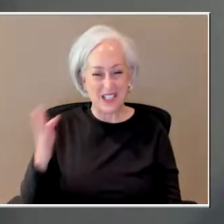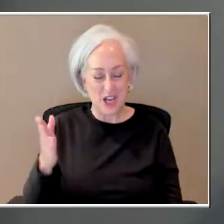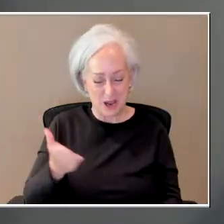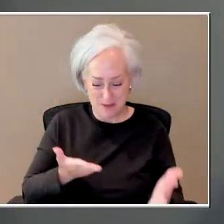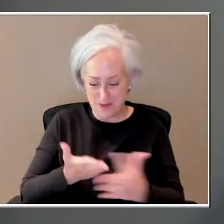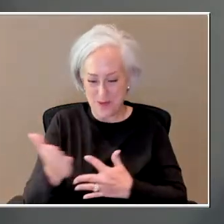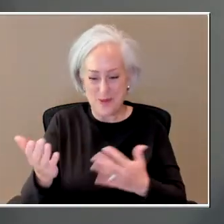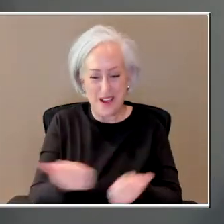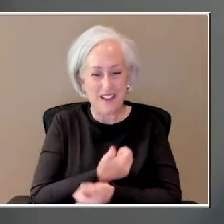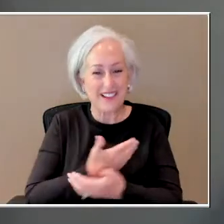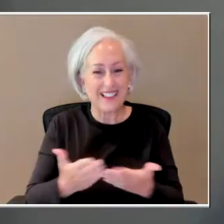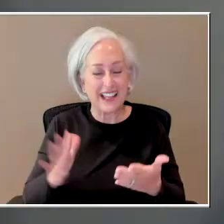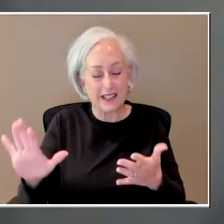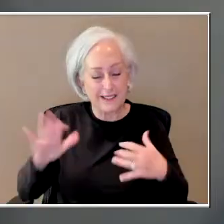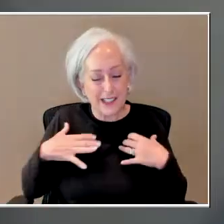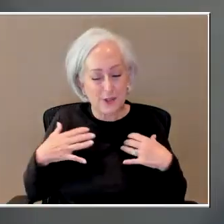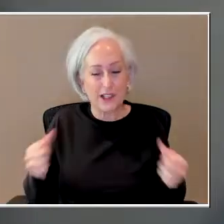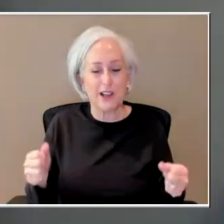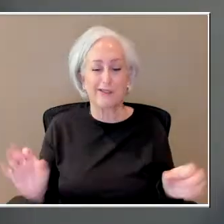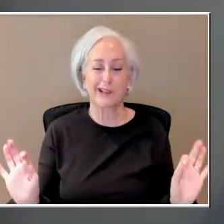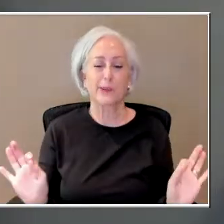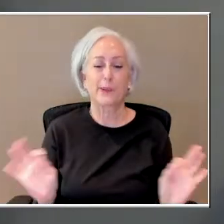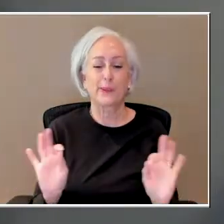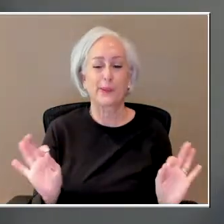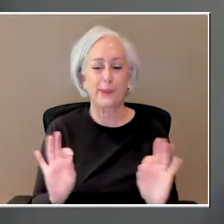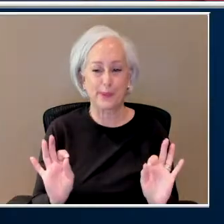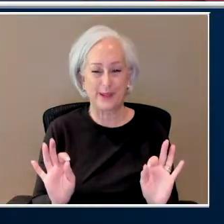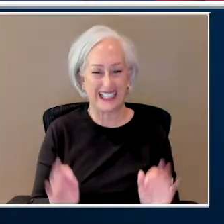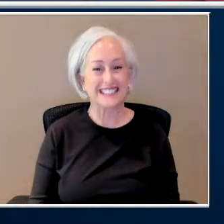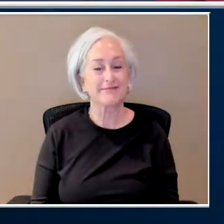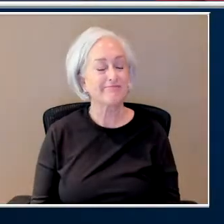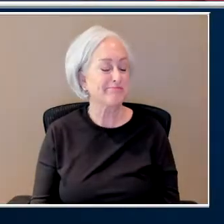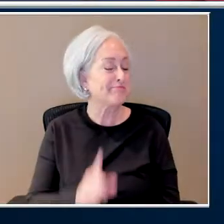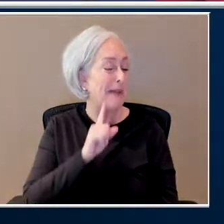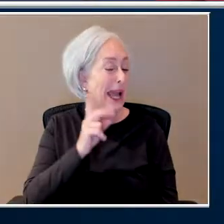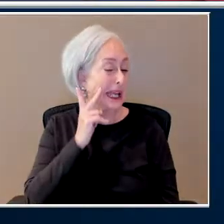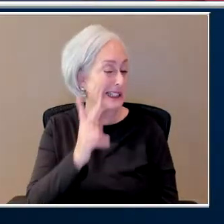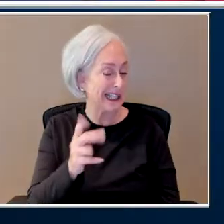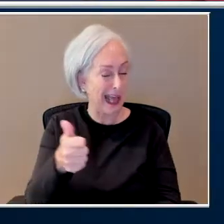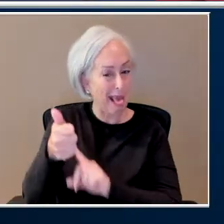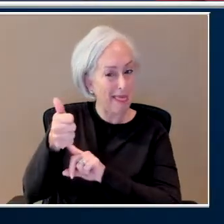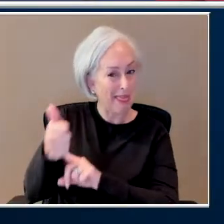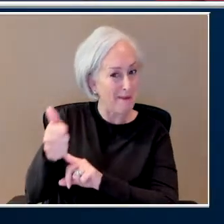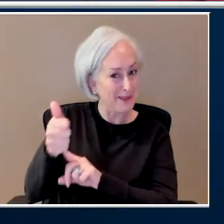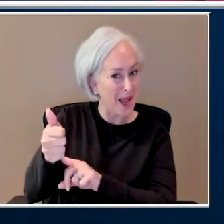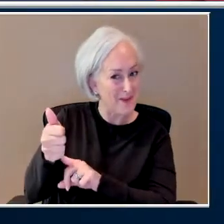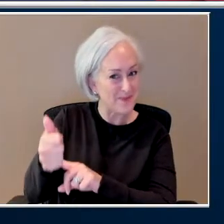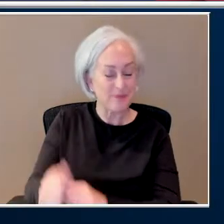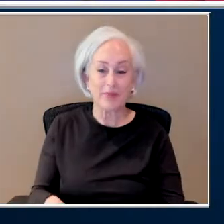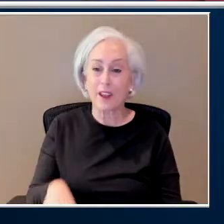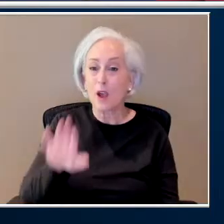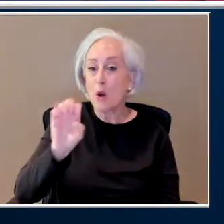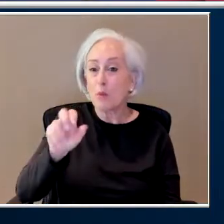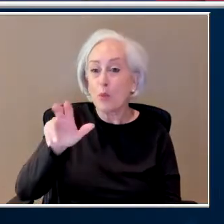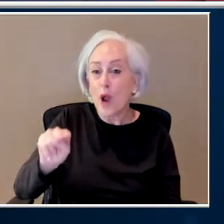the recovery for him was nothing. I can tell. Thumbs up all the way. Brennan, how old are you now?